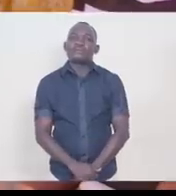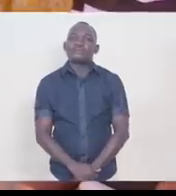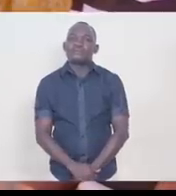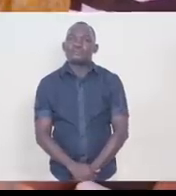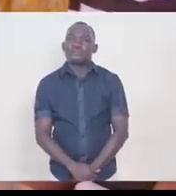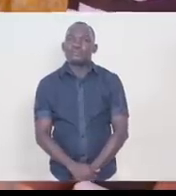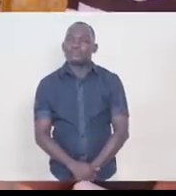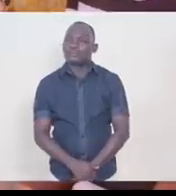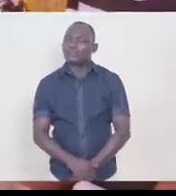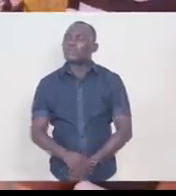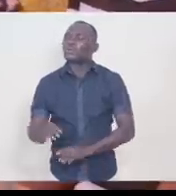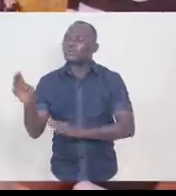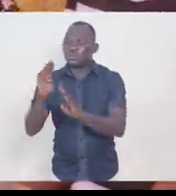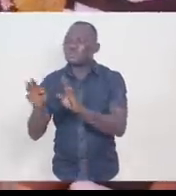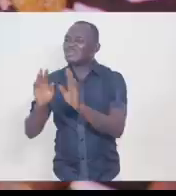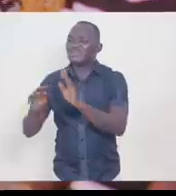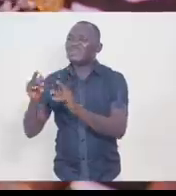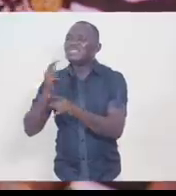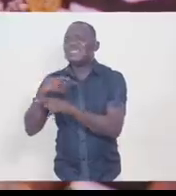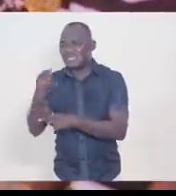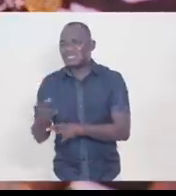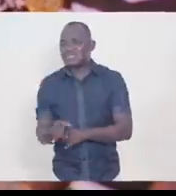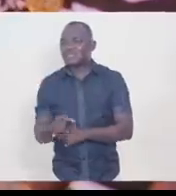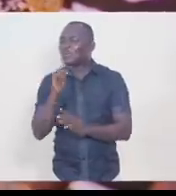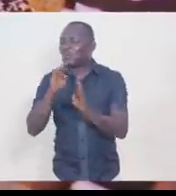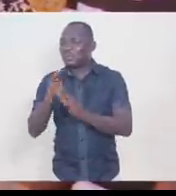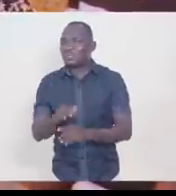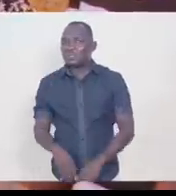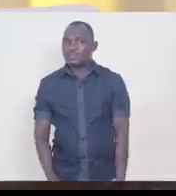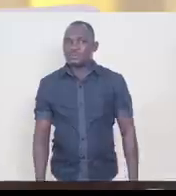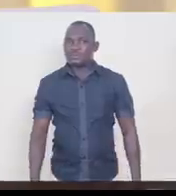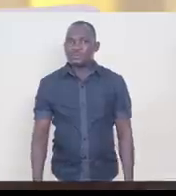Sarah, don't worry. You can just say it, okay? I'm right here.